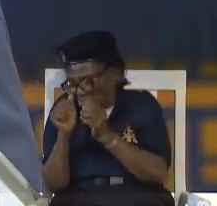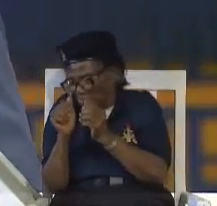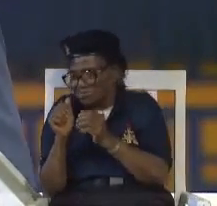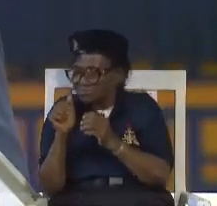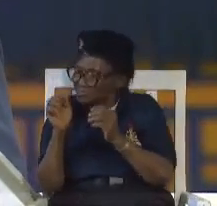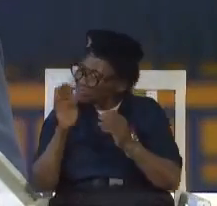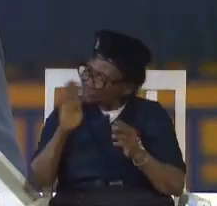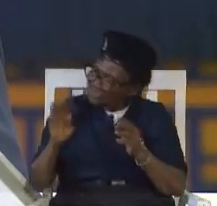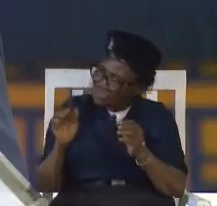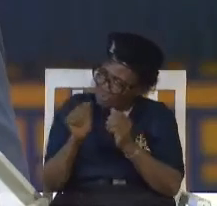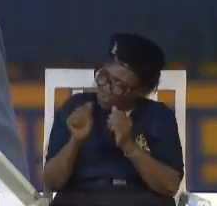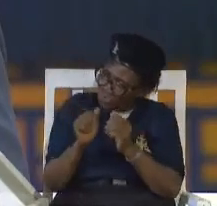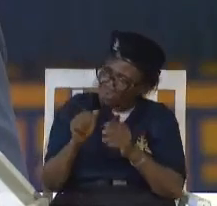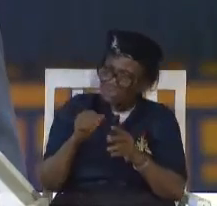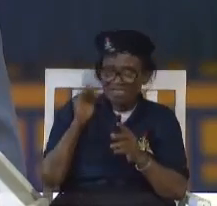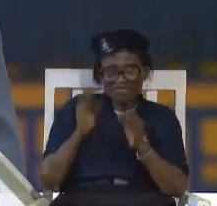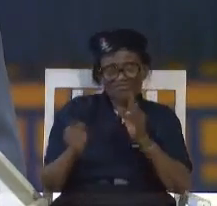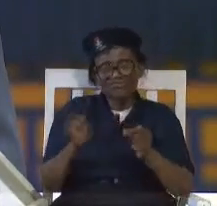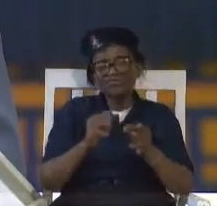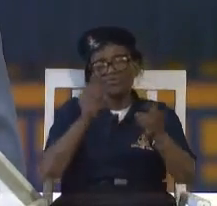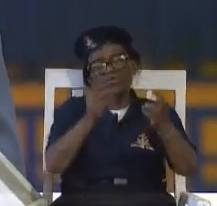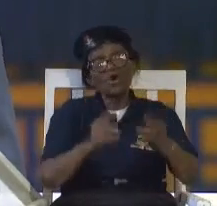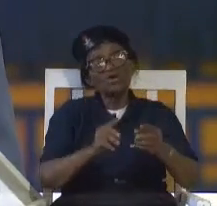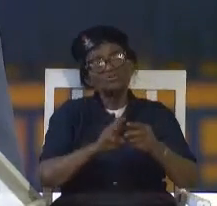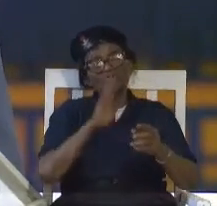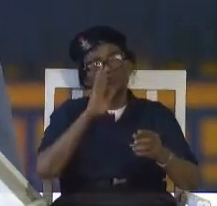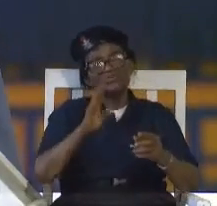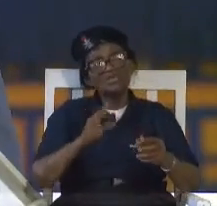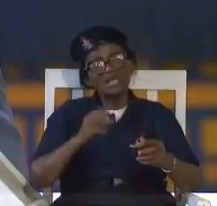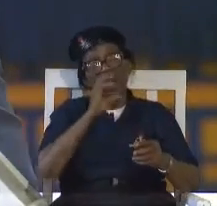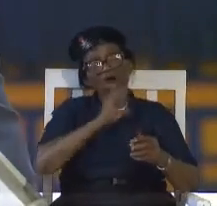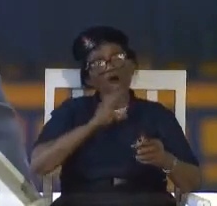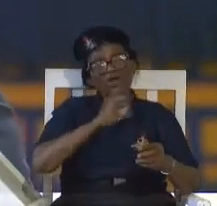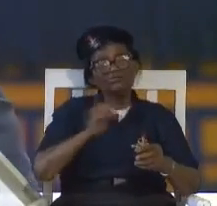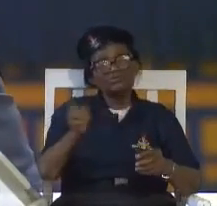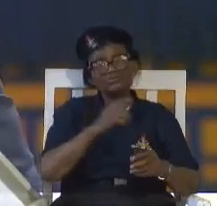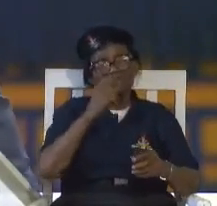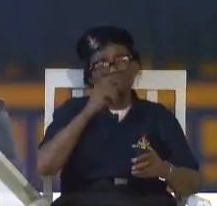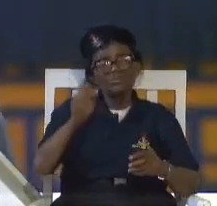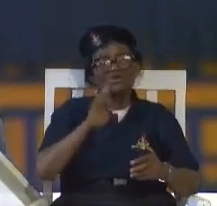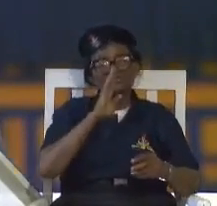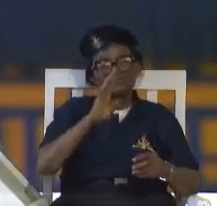If you want to be hot, you must be burning hot.